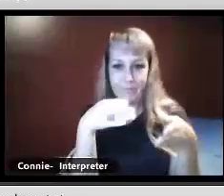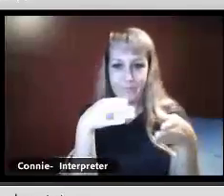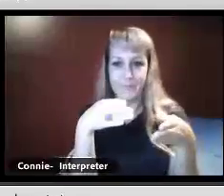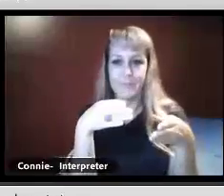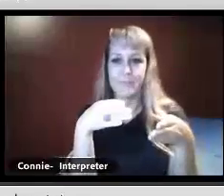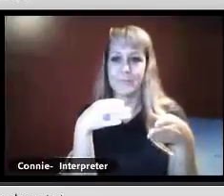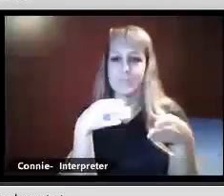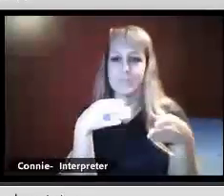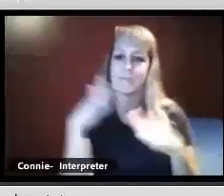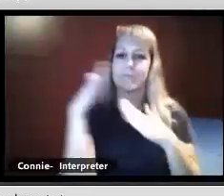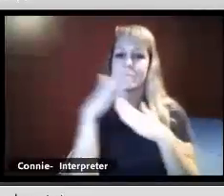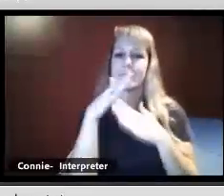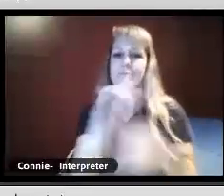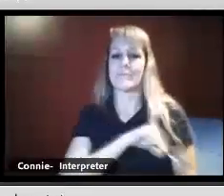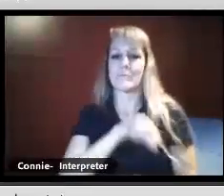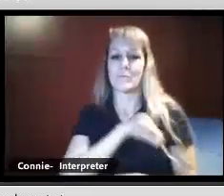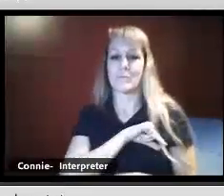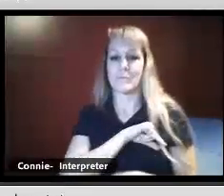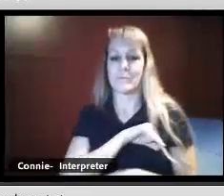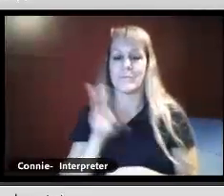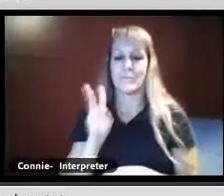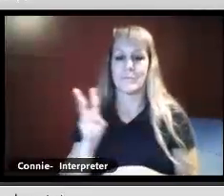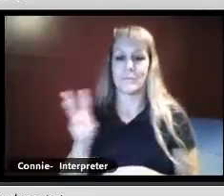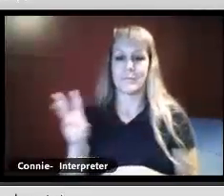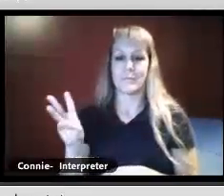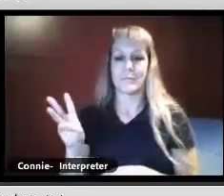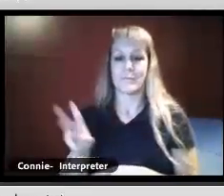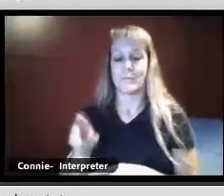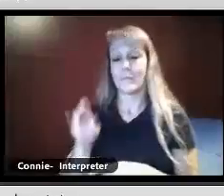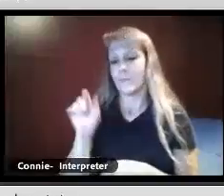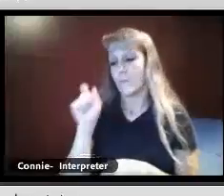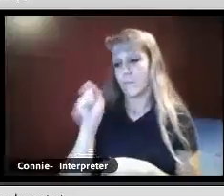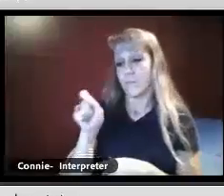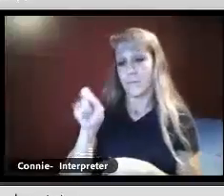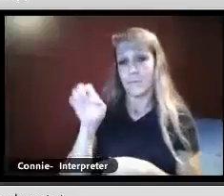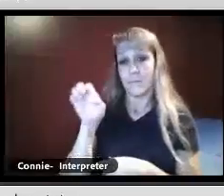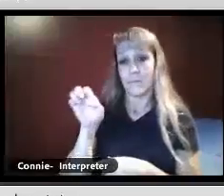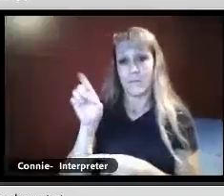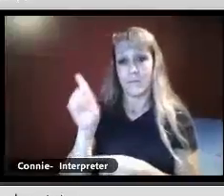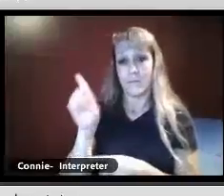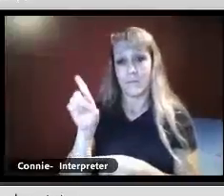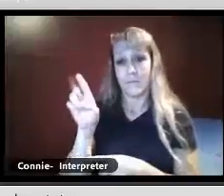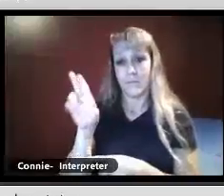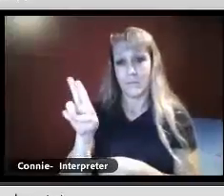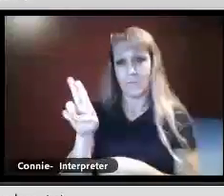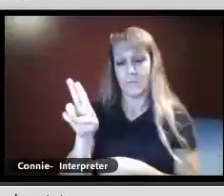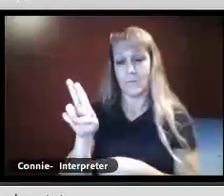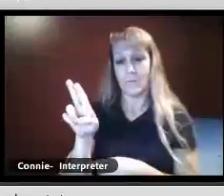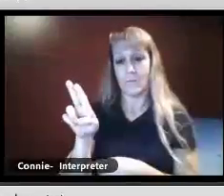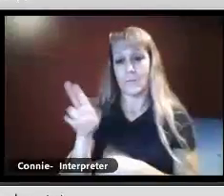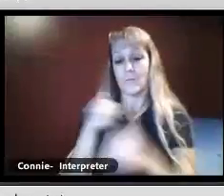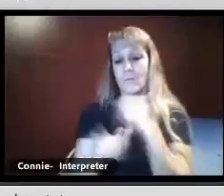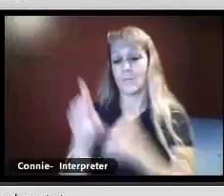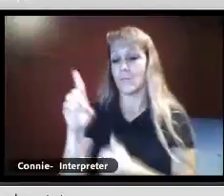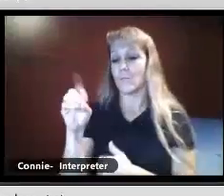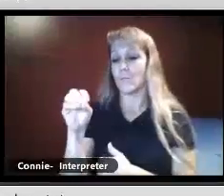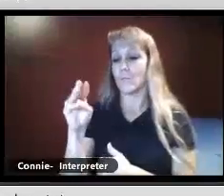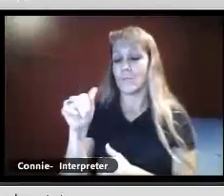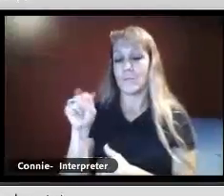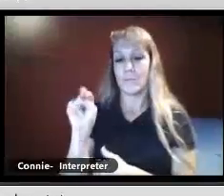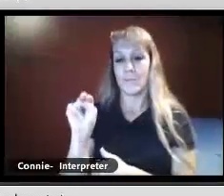high quality. So having put .edu under site or domain, I'm going to go back up to the